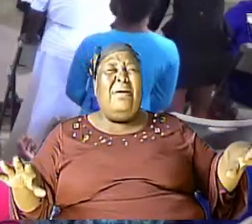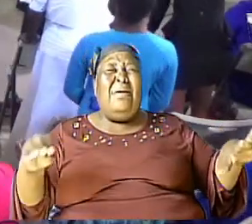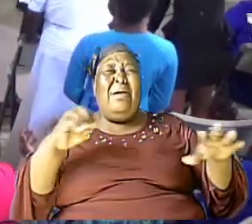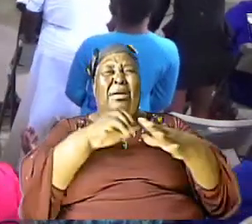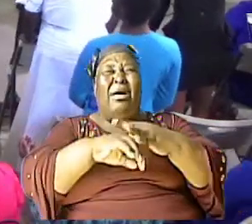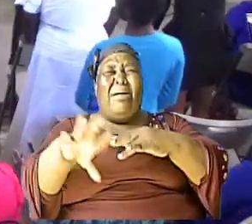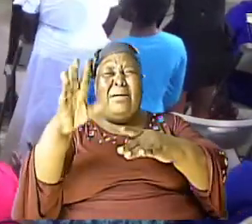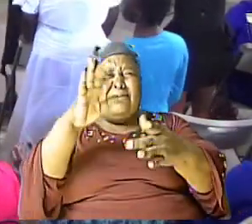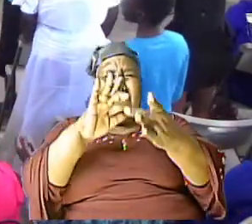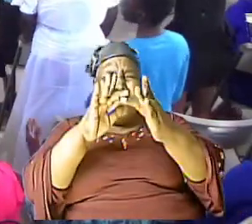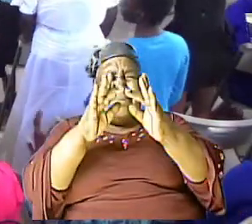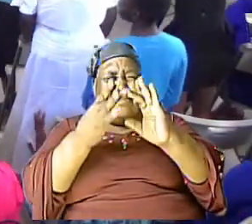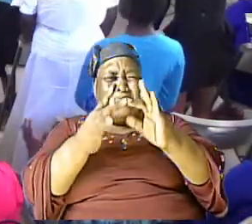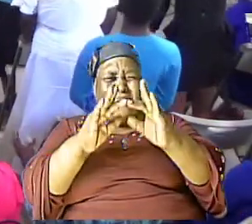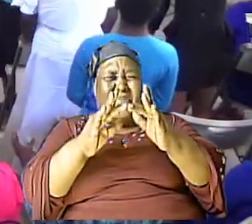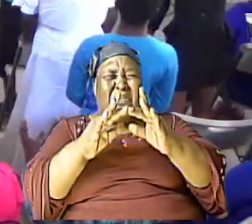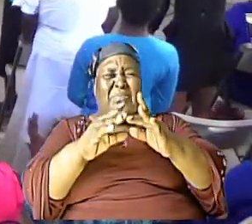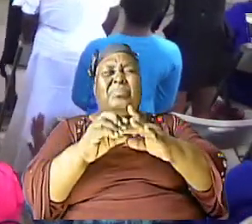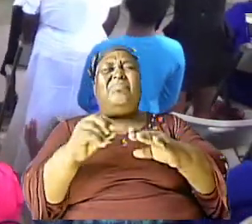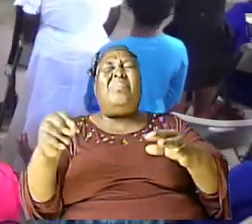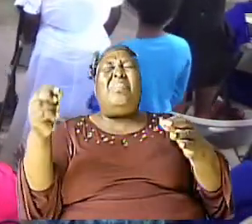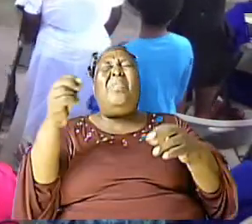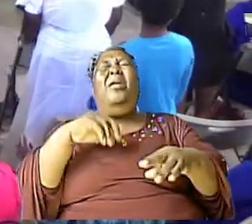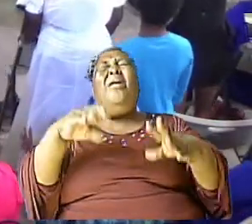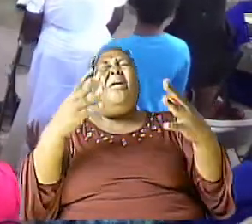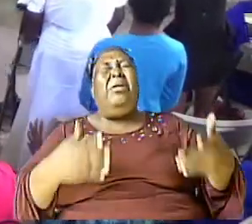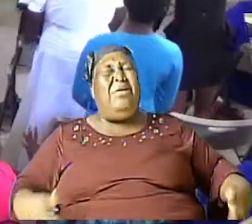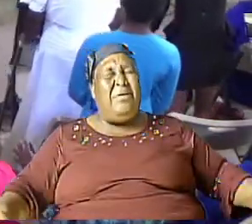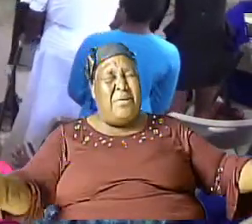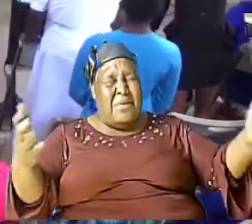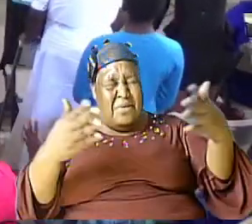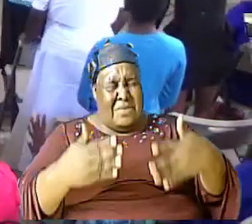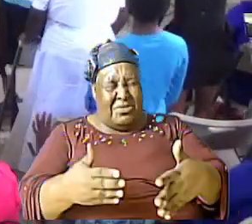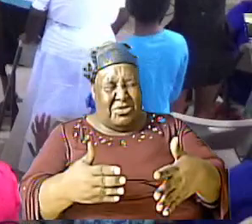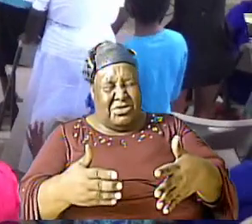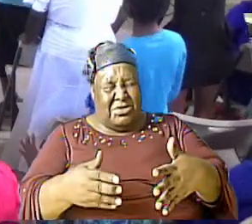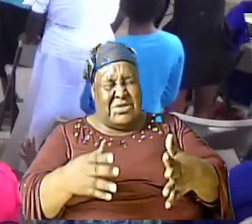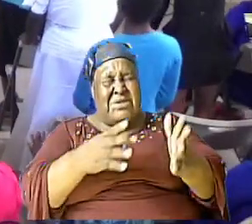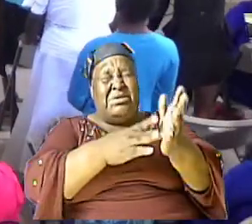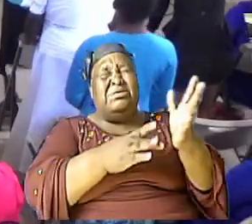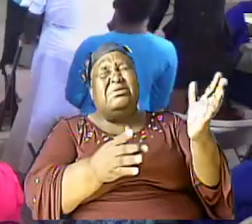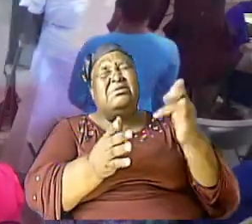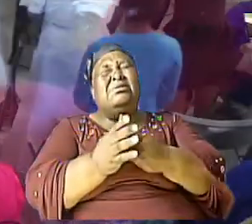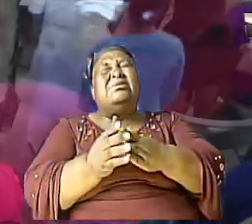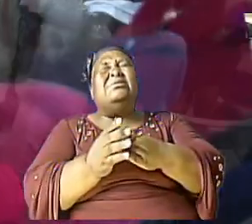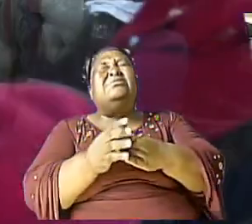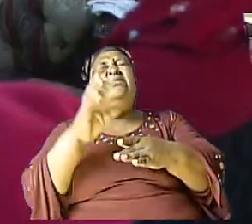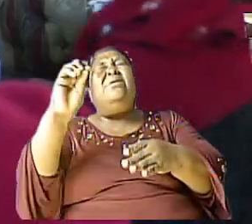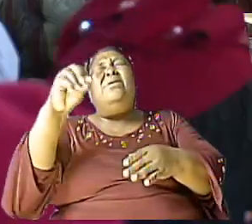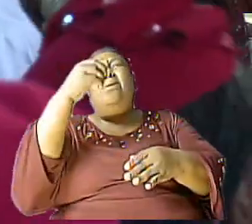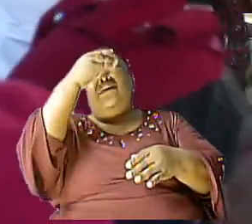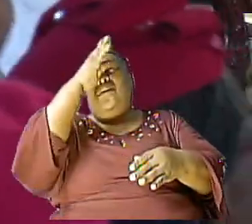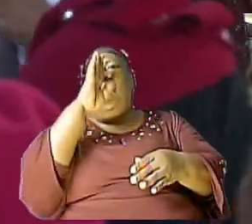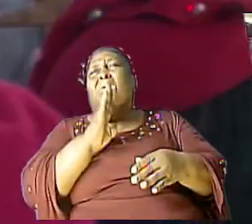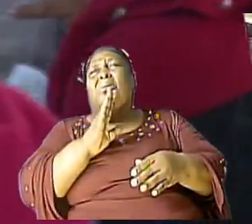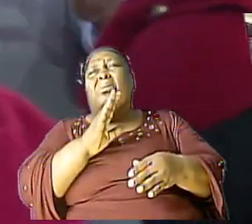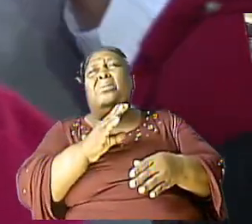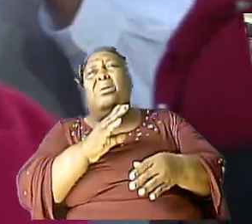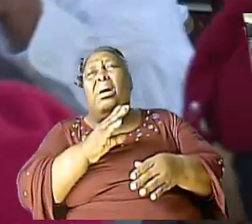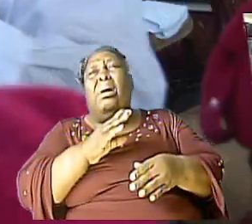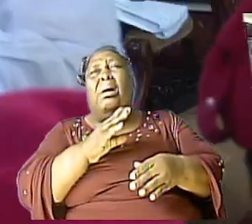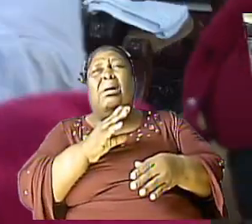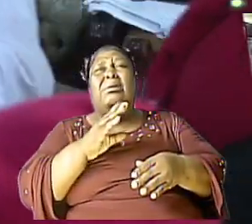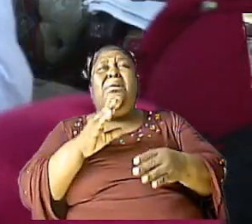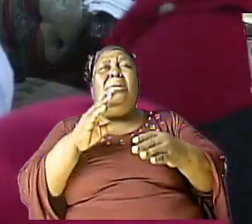of Jesus, and for a place of gathering for your people. We bless you, Lord. We magnify you,